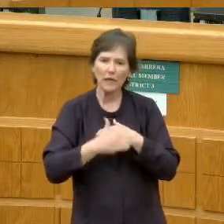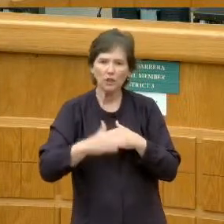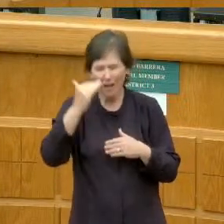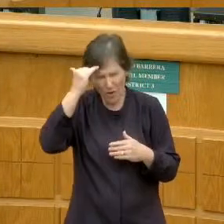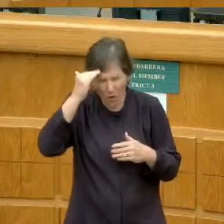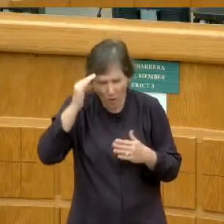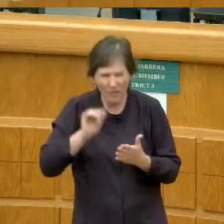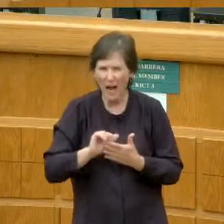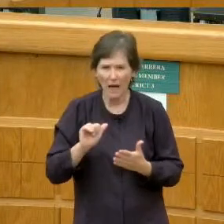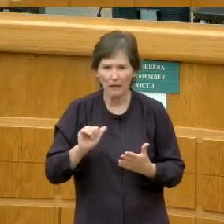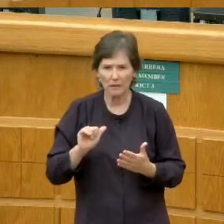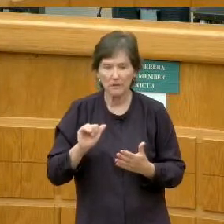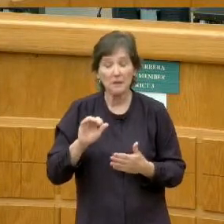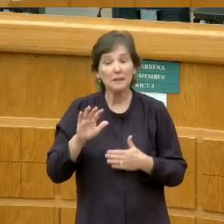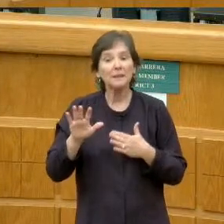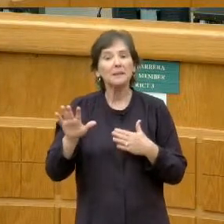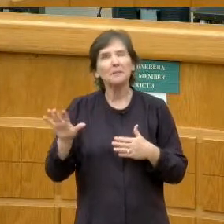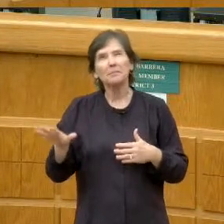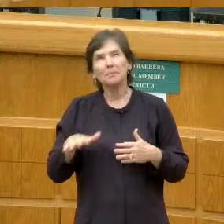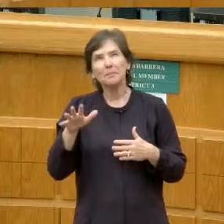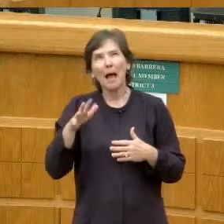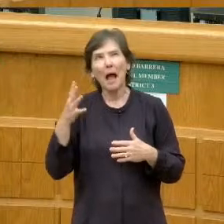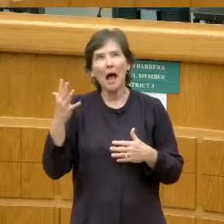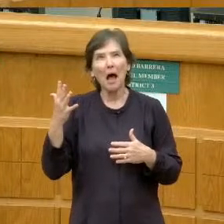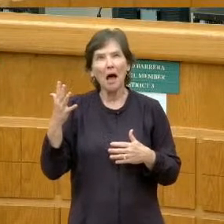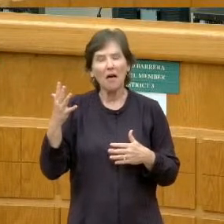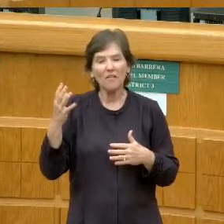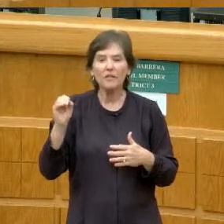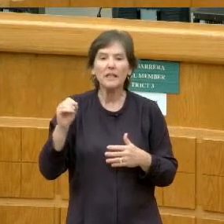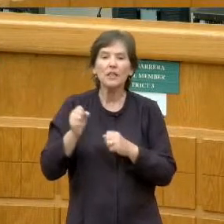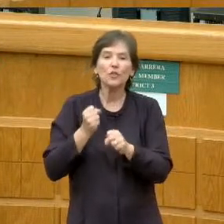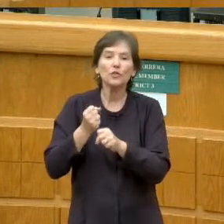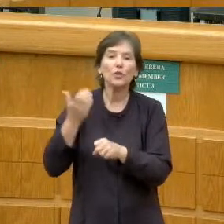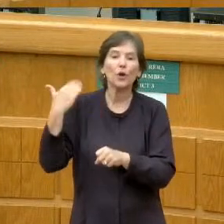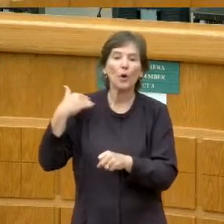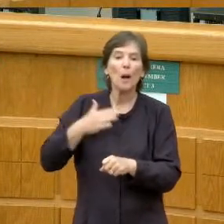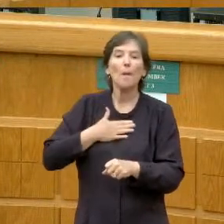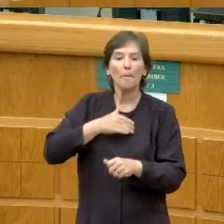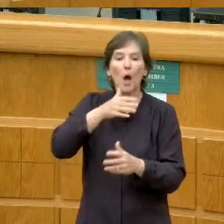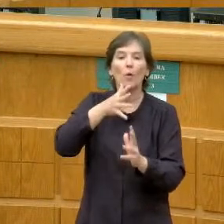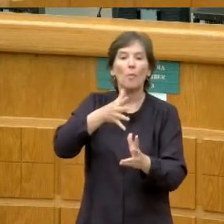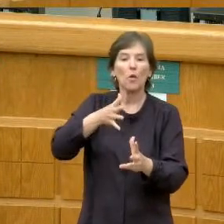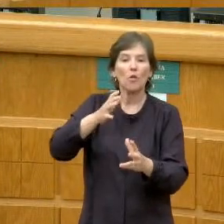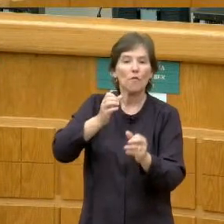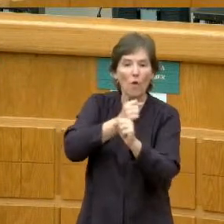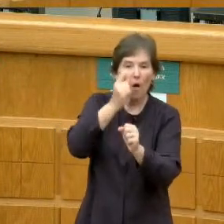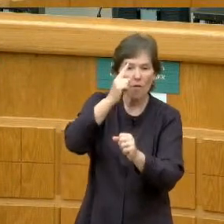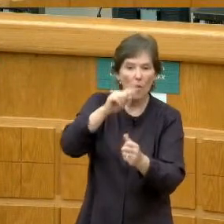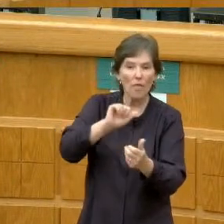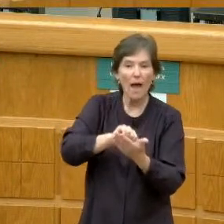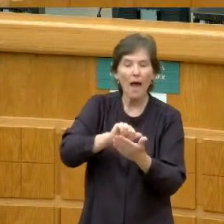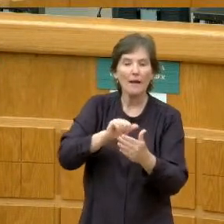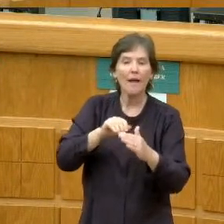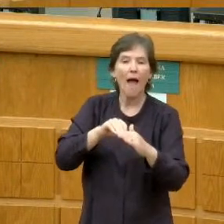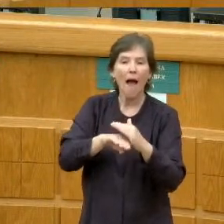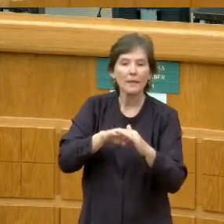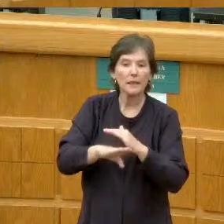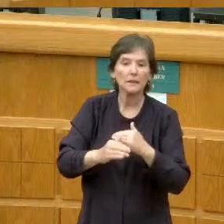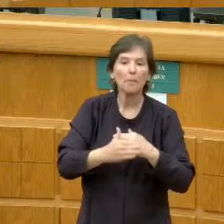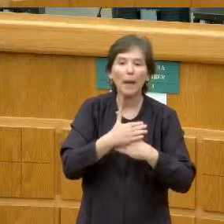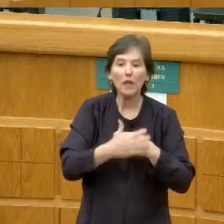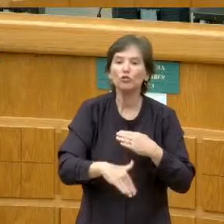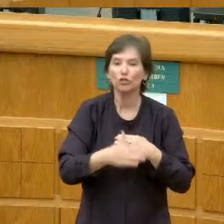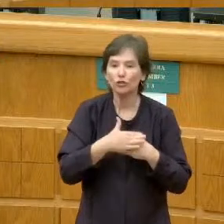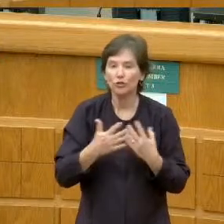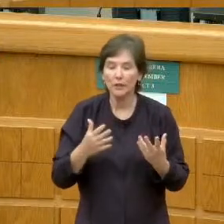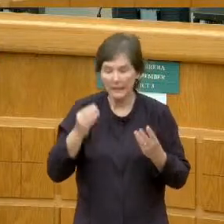grandmother fought for that, taught me that lesson. But the point is that right now we